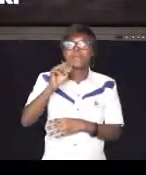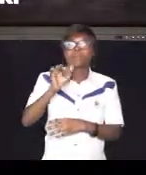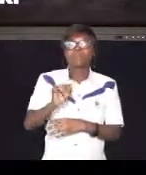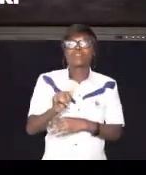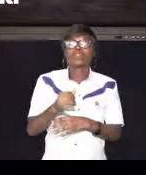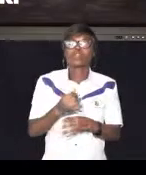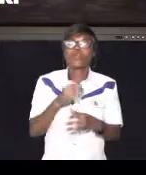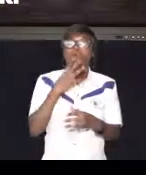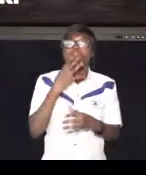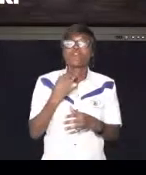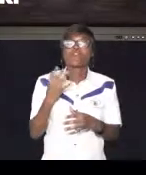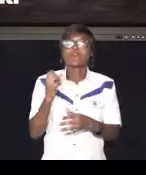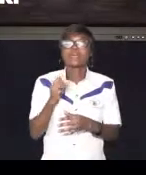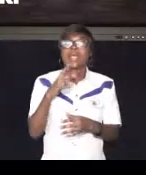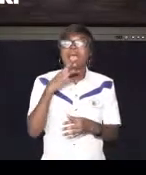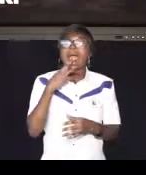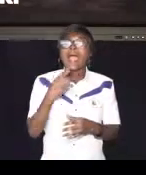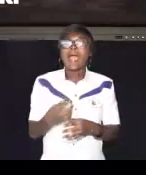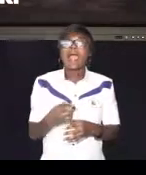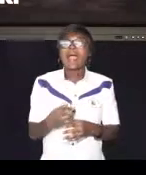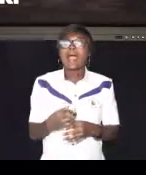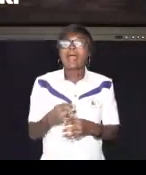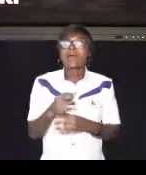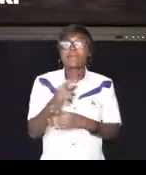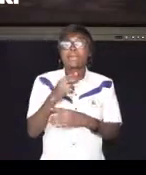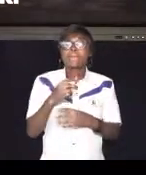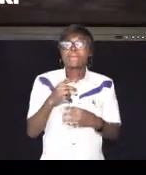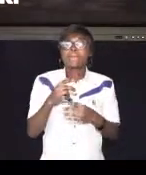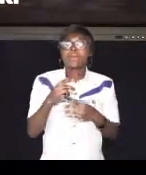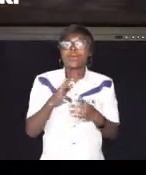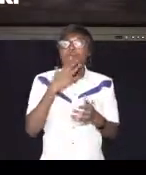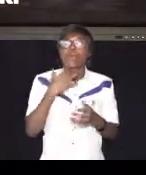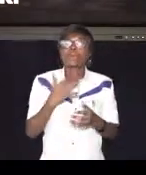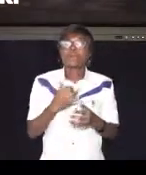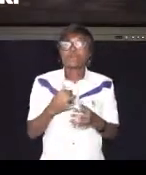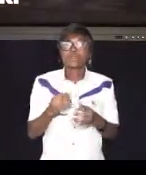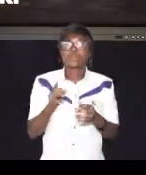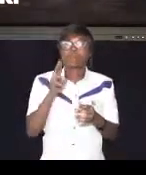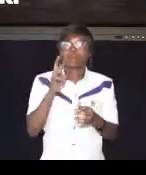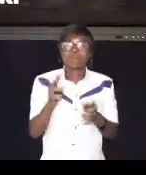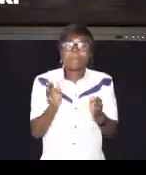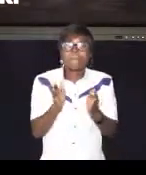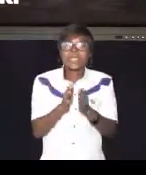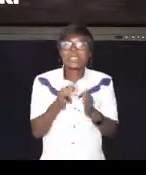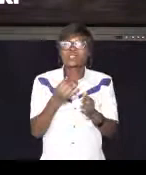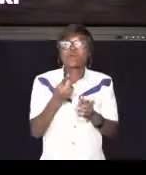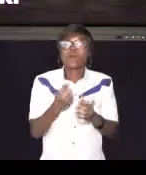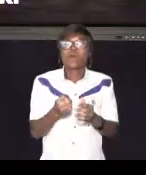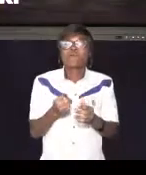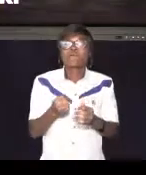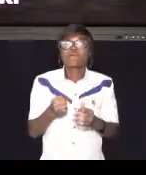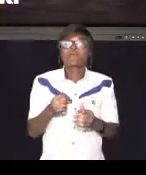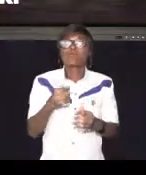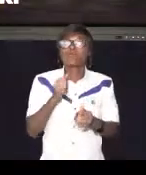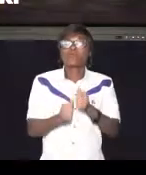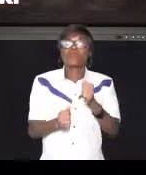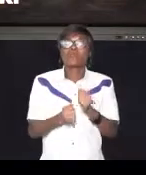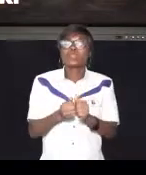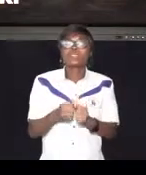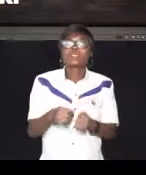familiar with this. Complementary colors are pairs of colors which, when combined or mixed,